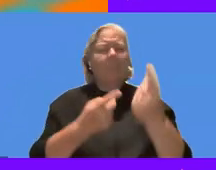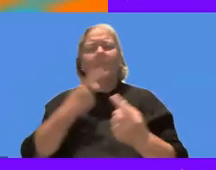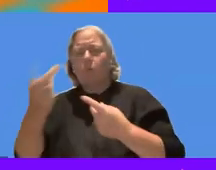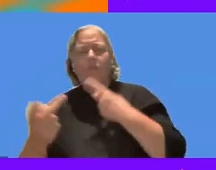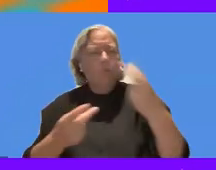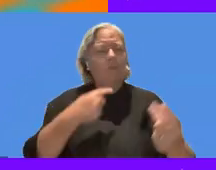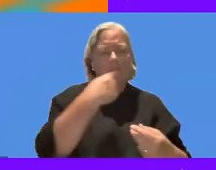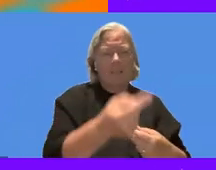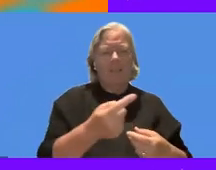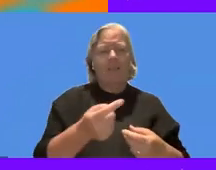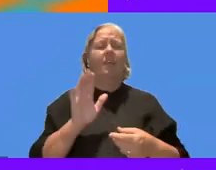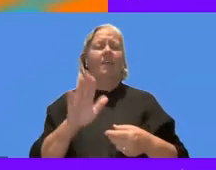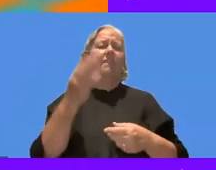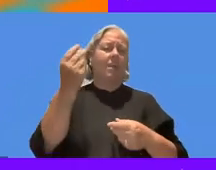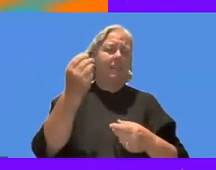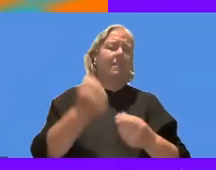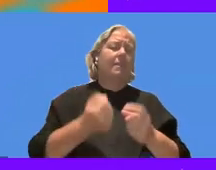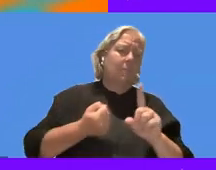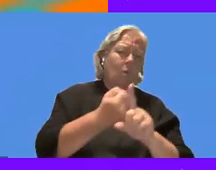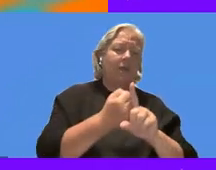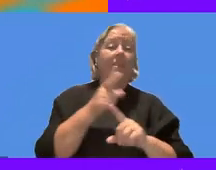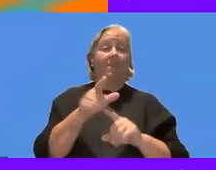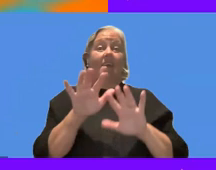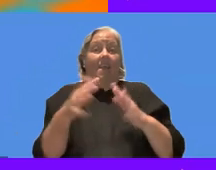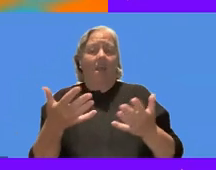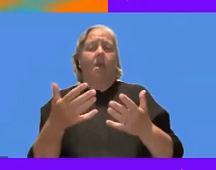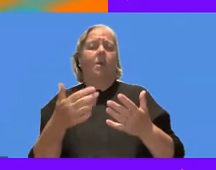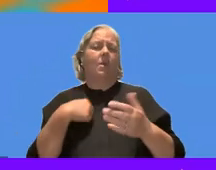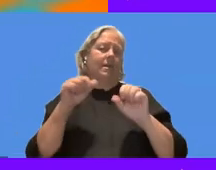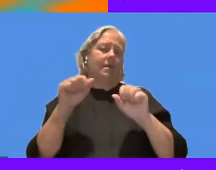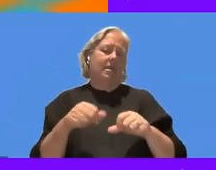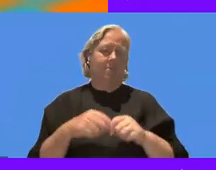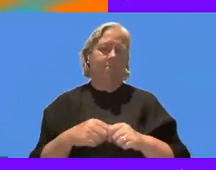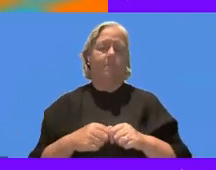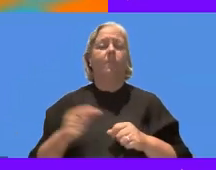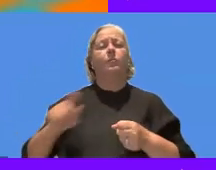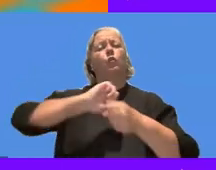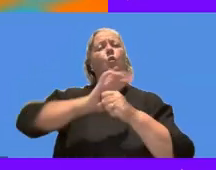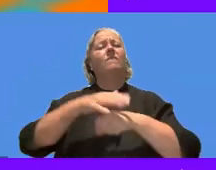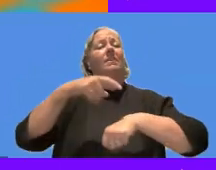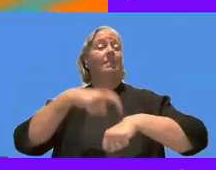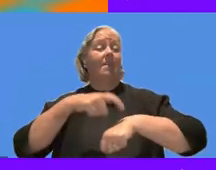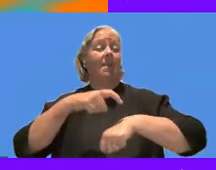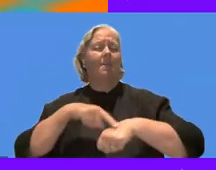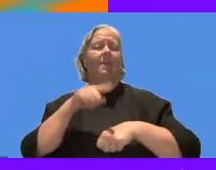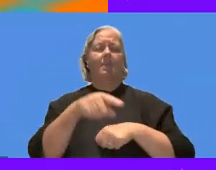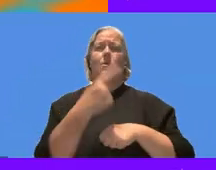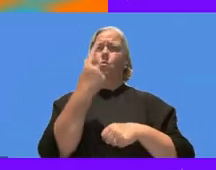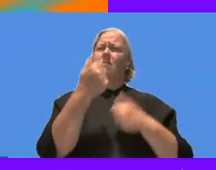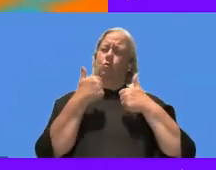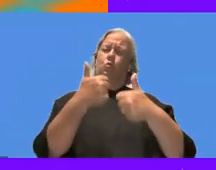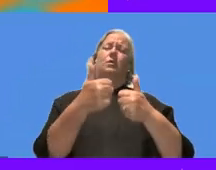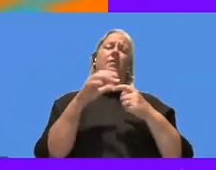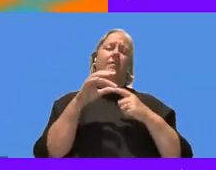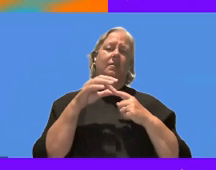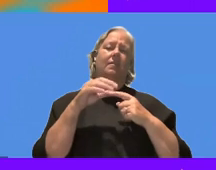support in projects. And that's how we mostly succeed. The COVID-19 pandemic is a perfect example of how the power of young people can